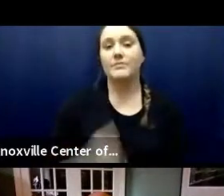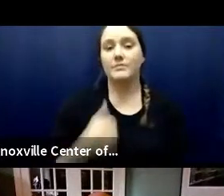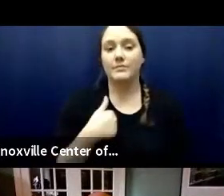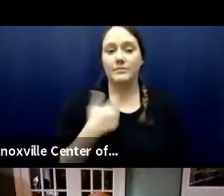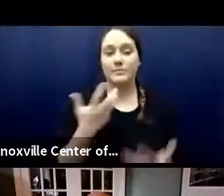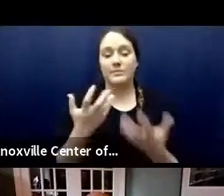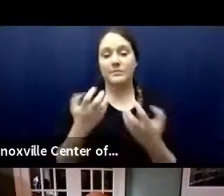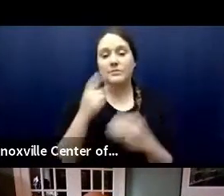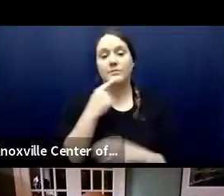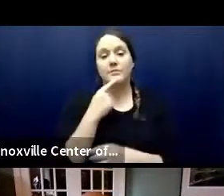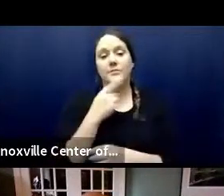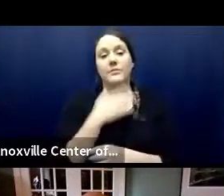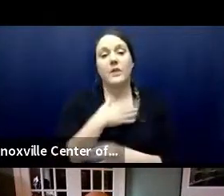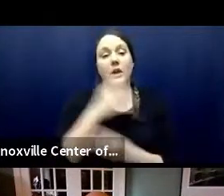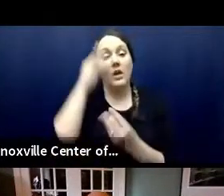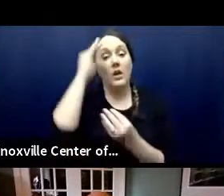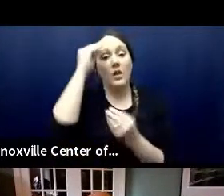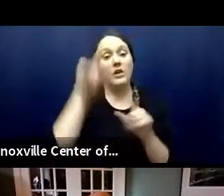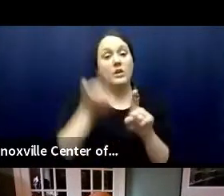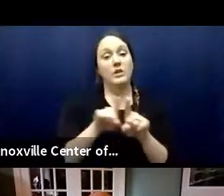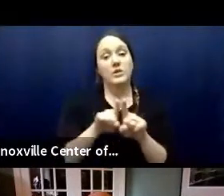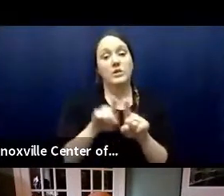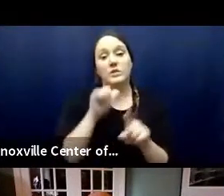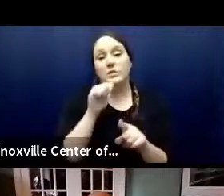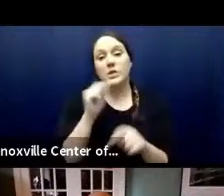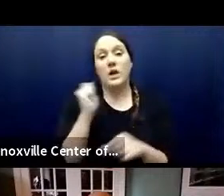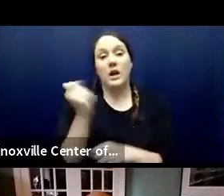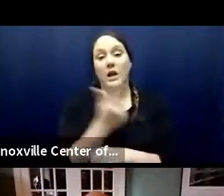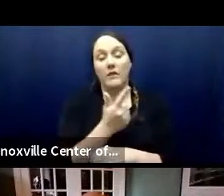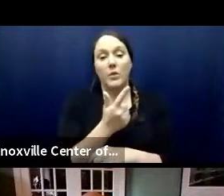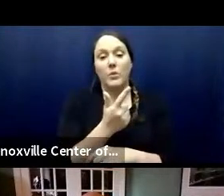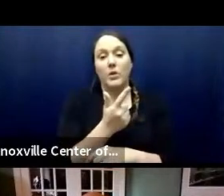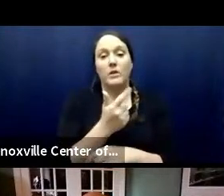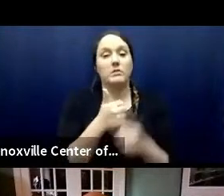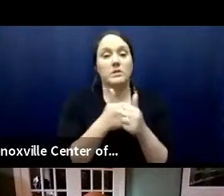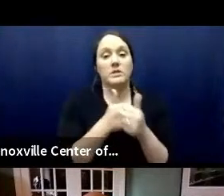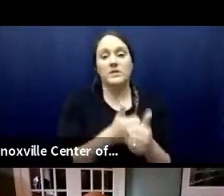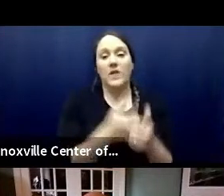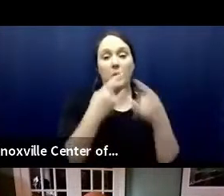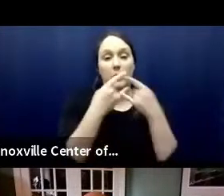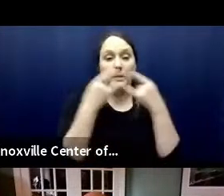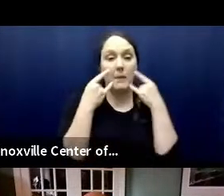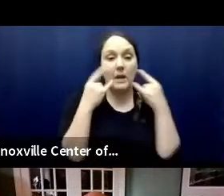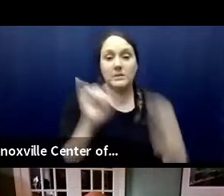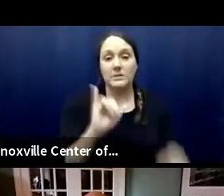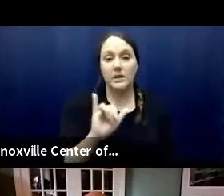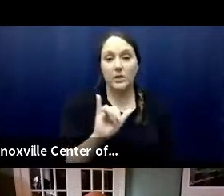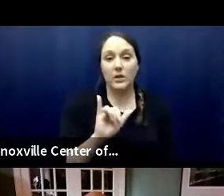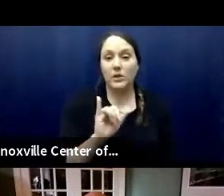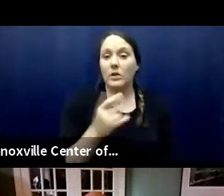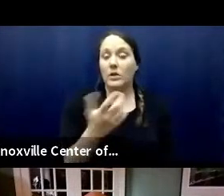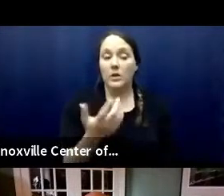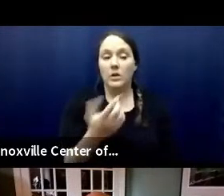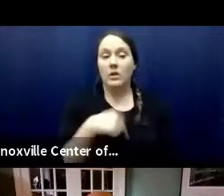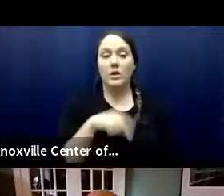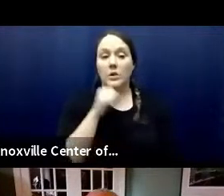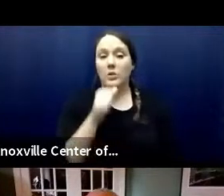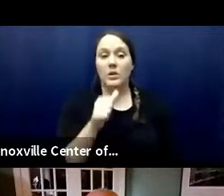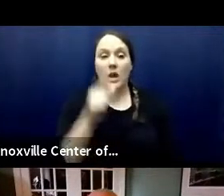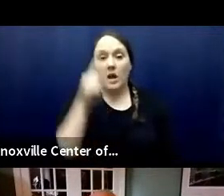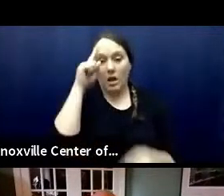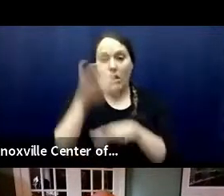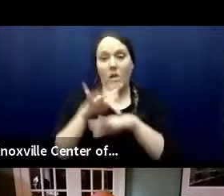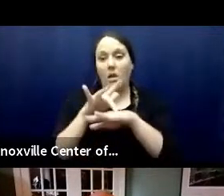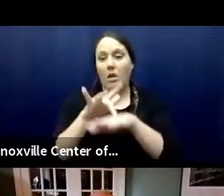would like to say my thoughts also are that not everyone is following the mask regulation, and we are not